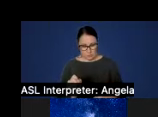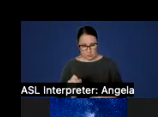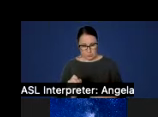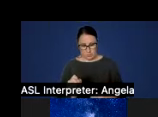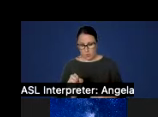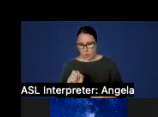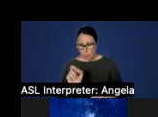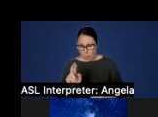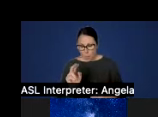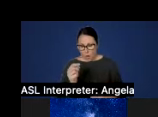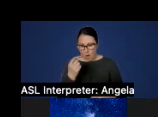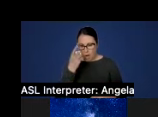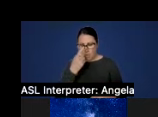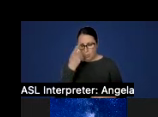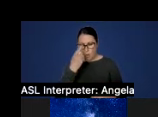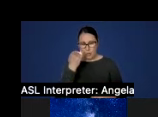Or are you wondering if